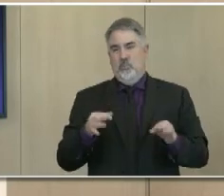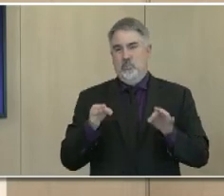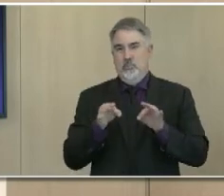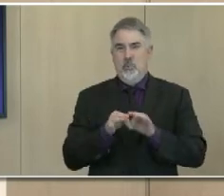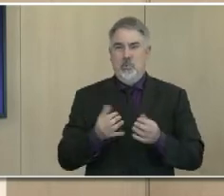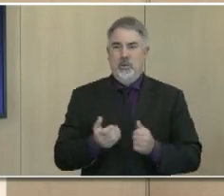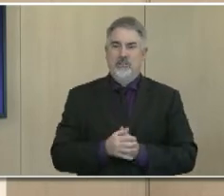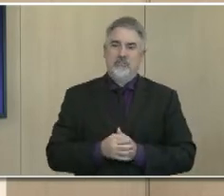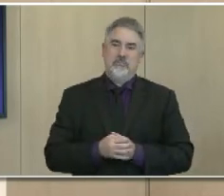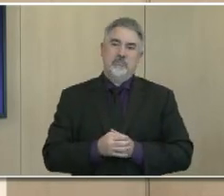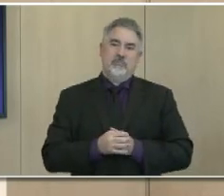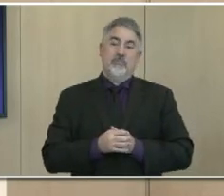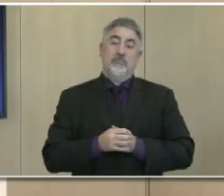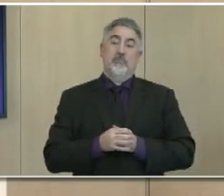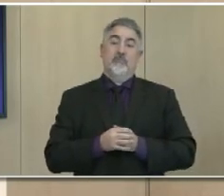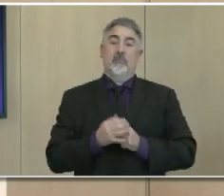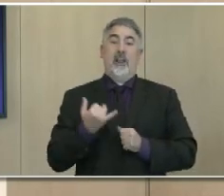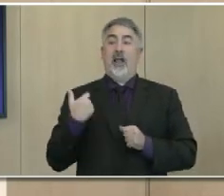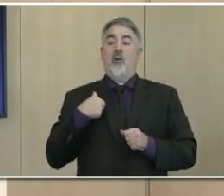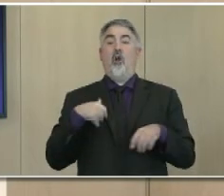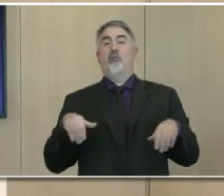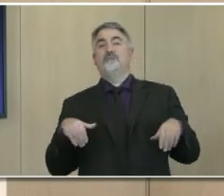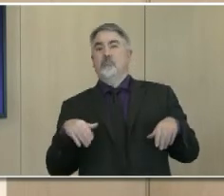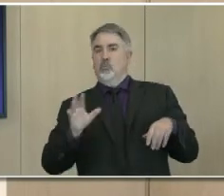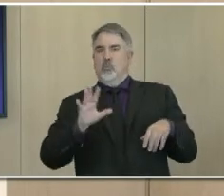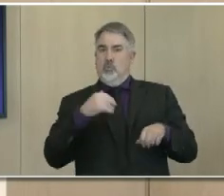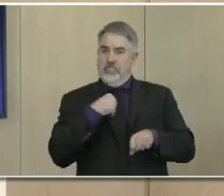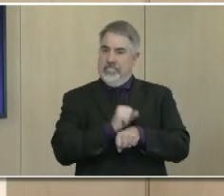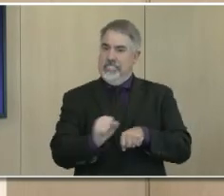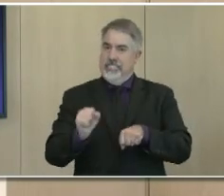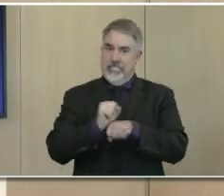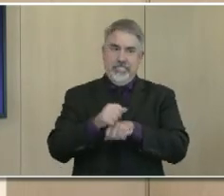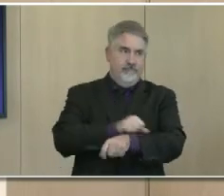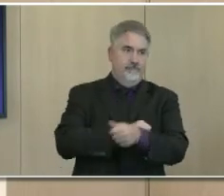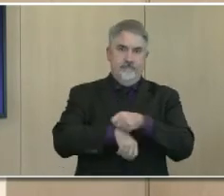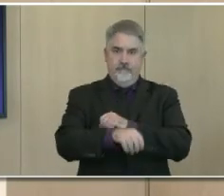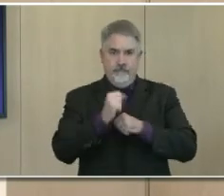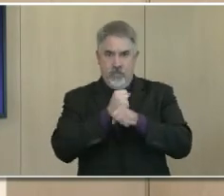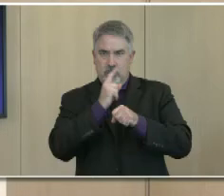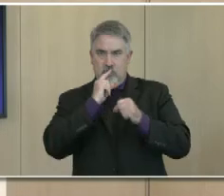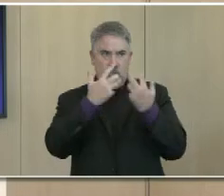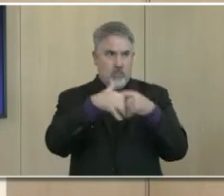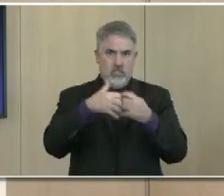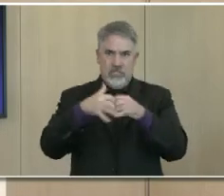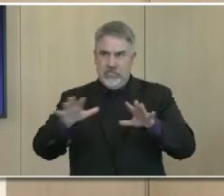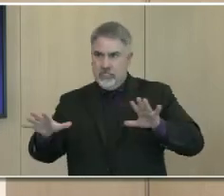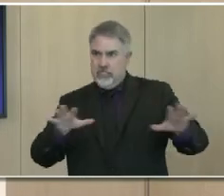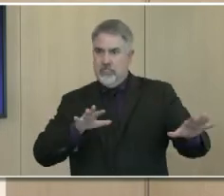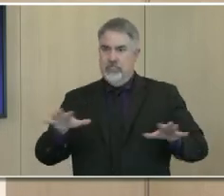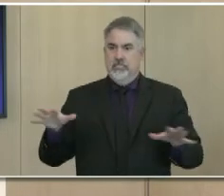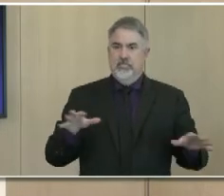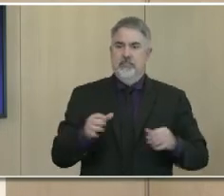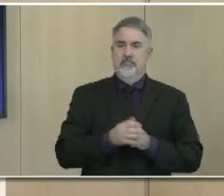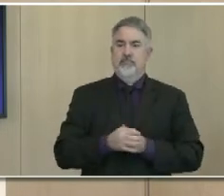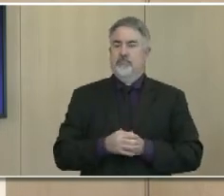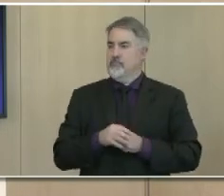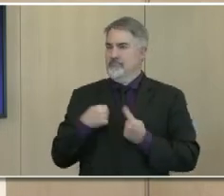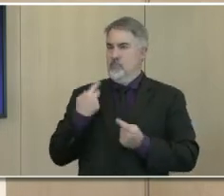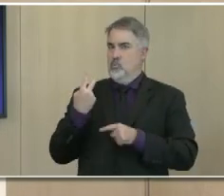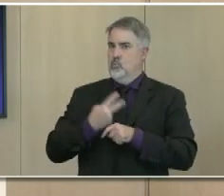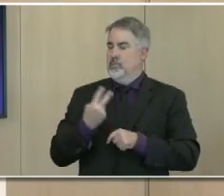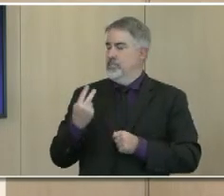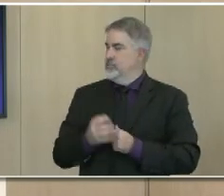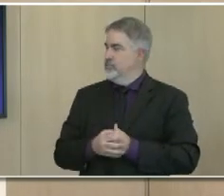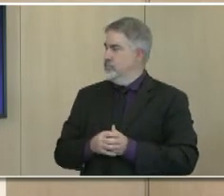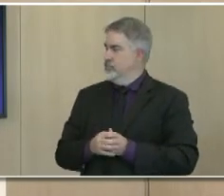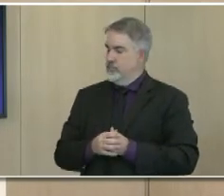you to do more based on the orders that have been issued over the past 2 days. And this is particularly for